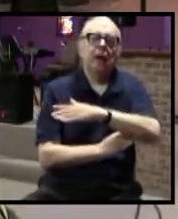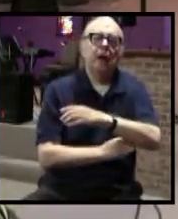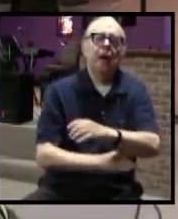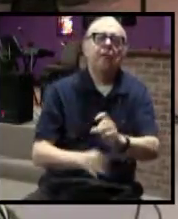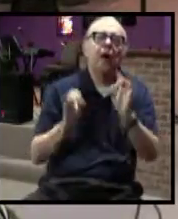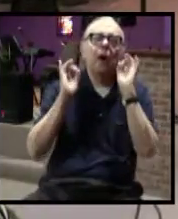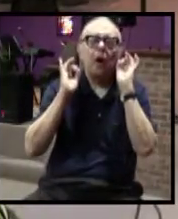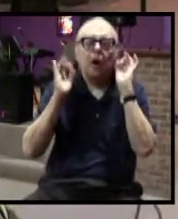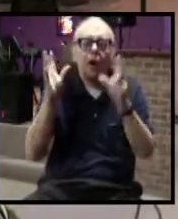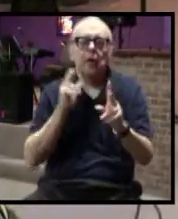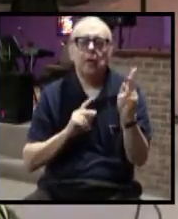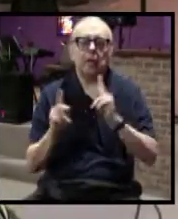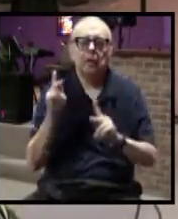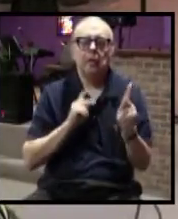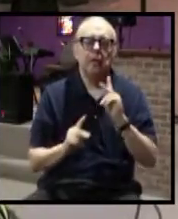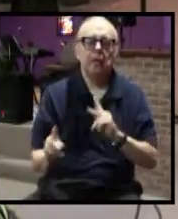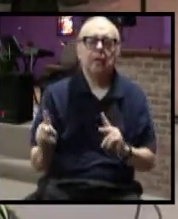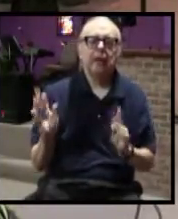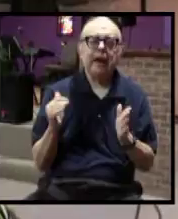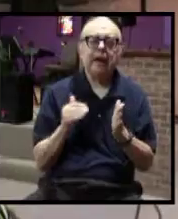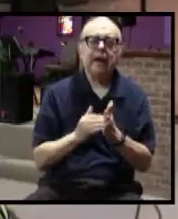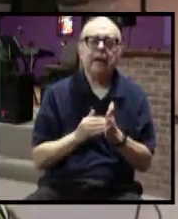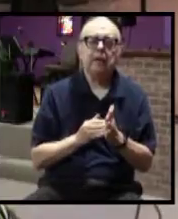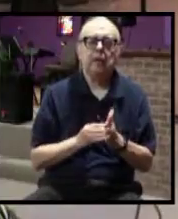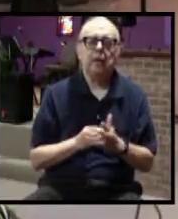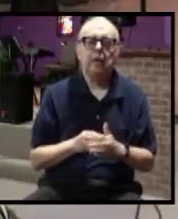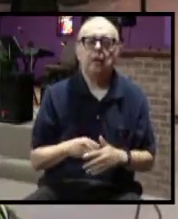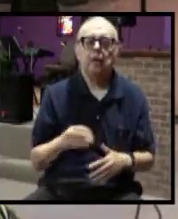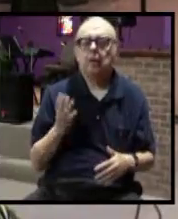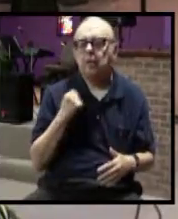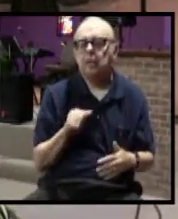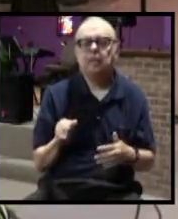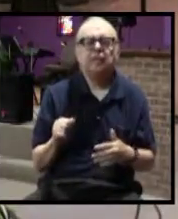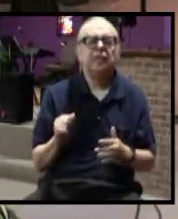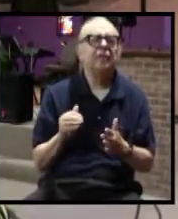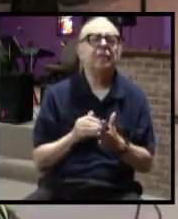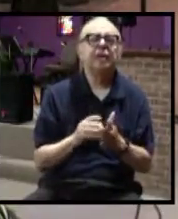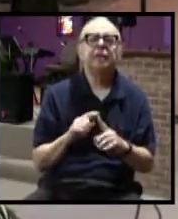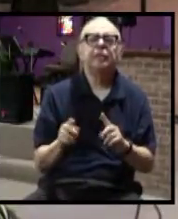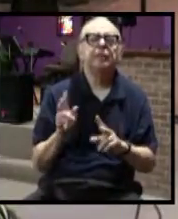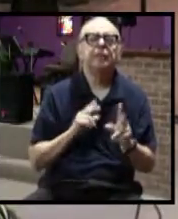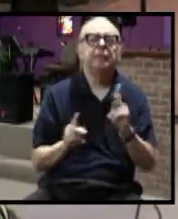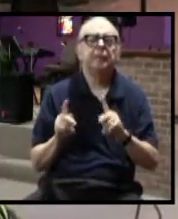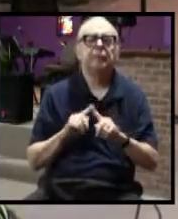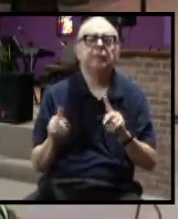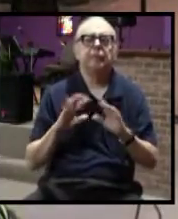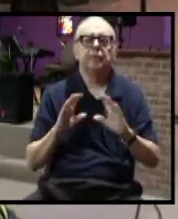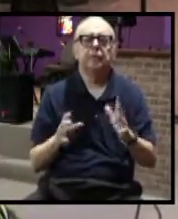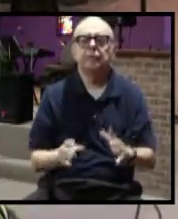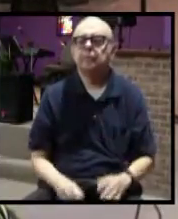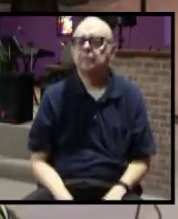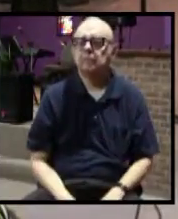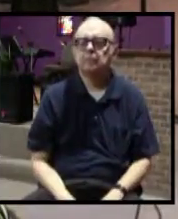of deplorables. They are racist, sexist, xenophobic,